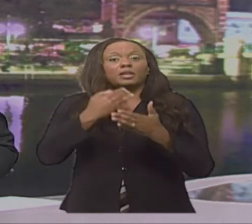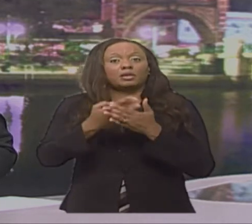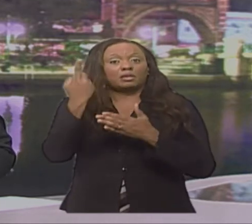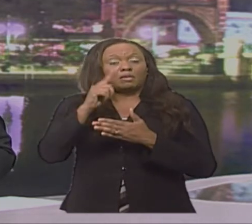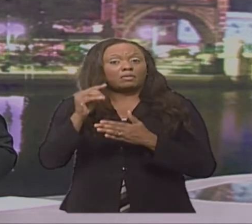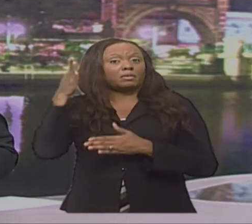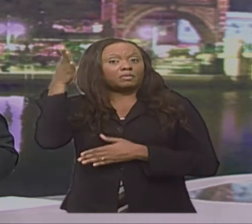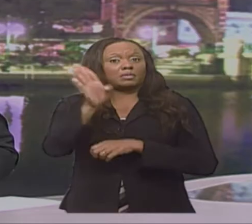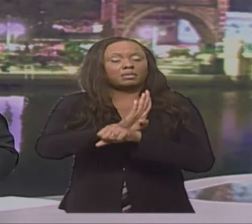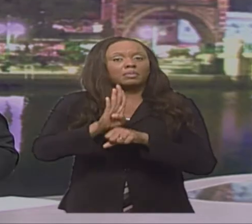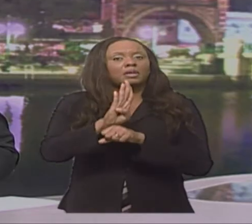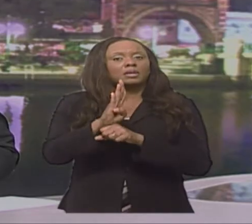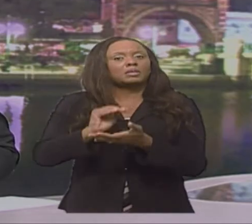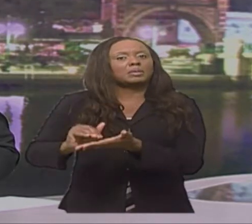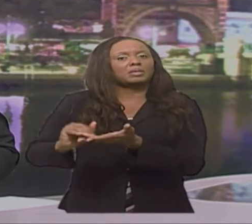for the country.